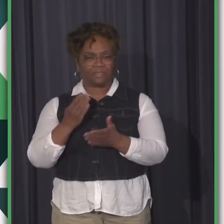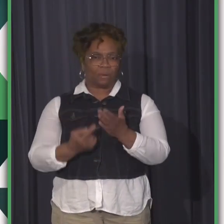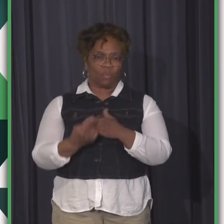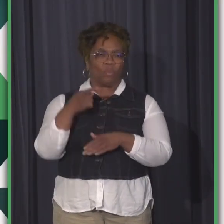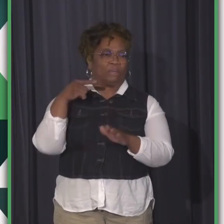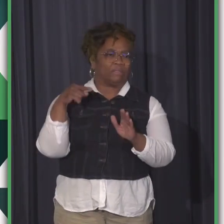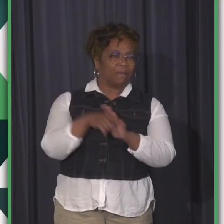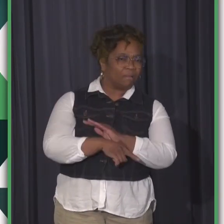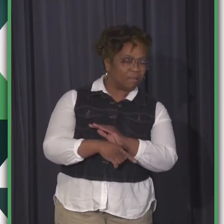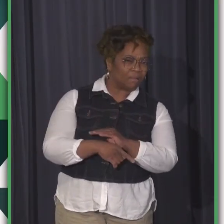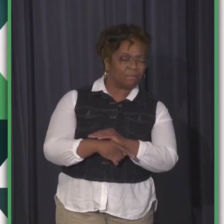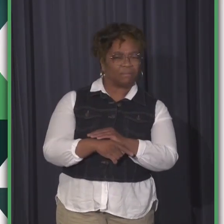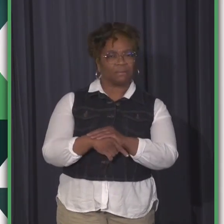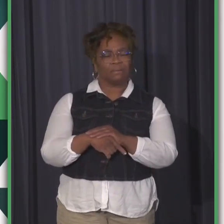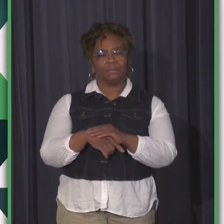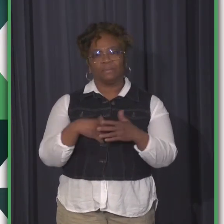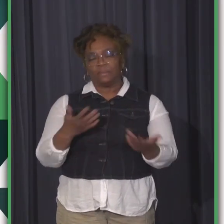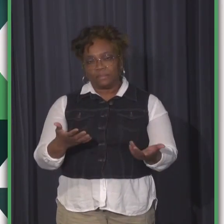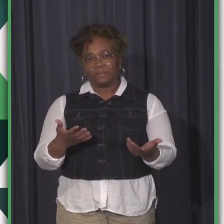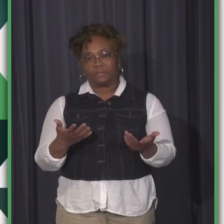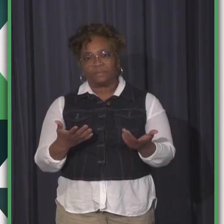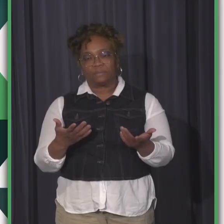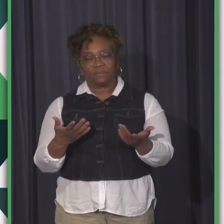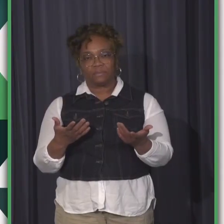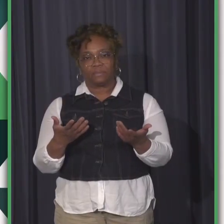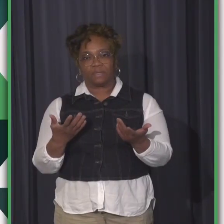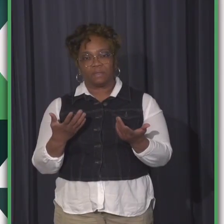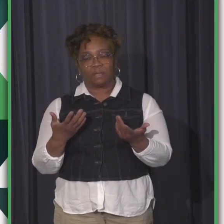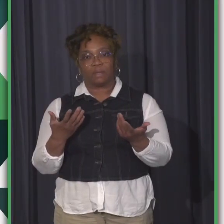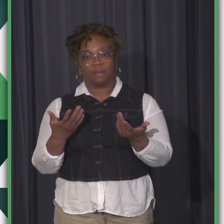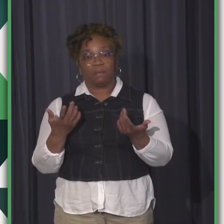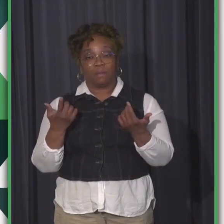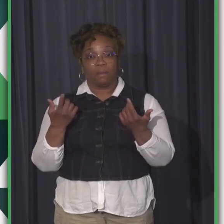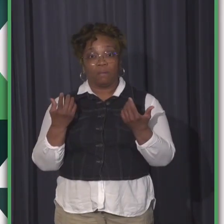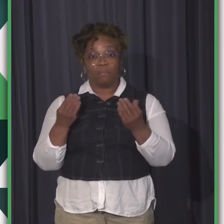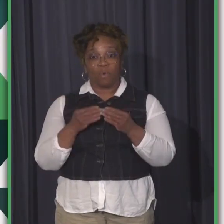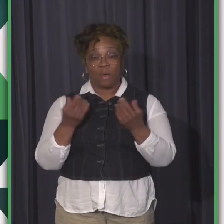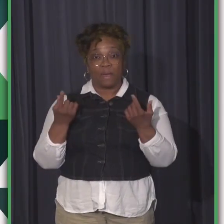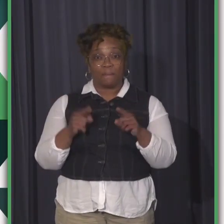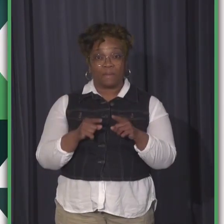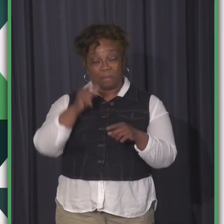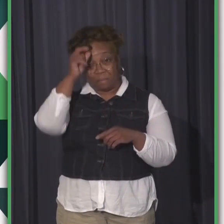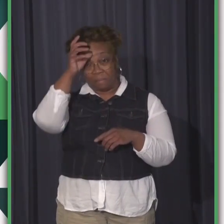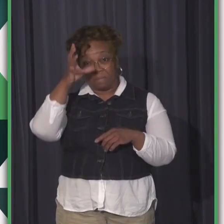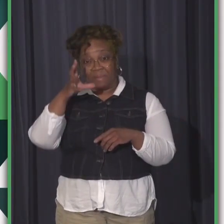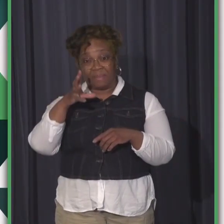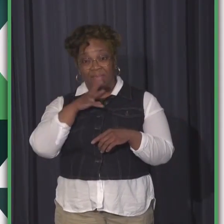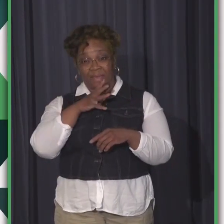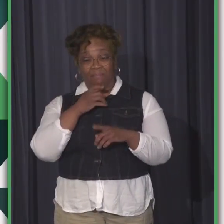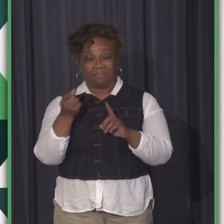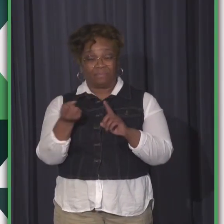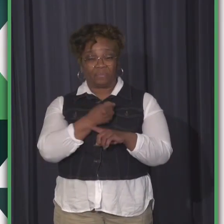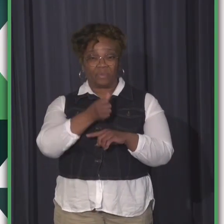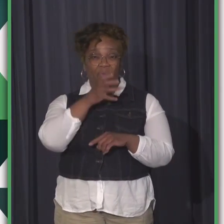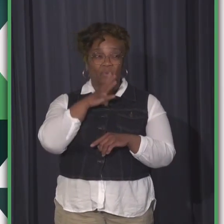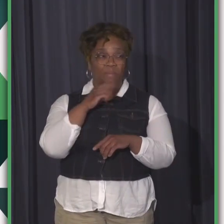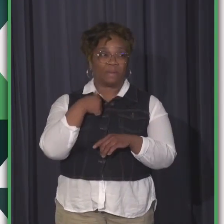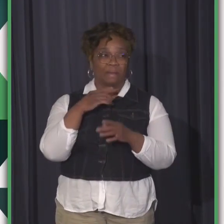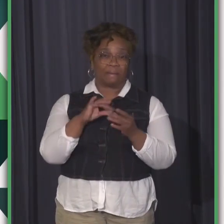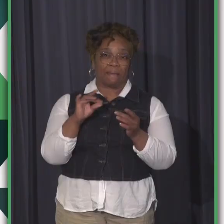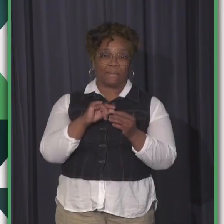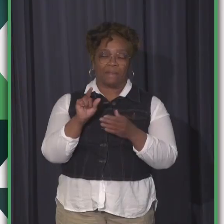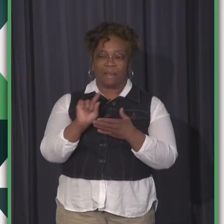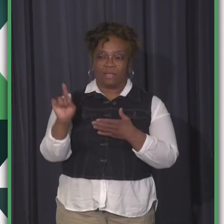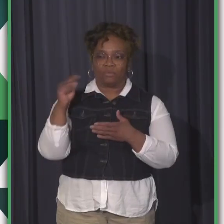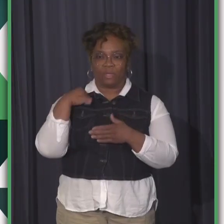killing, and then above all, you have these men that's mistreating the women. I think I spoke about it last week, and I was quite